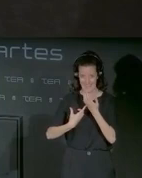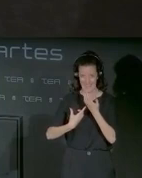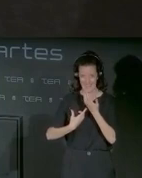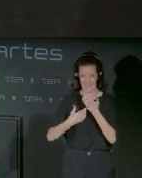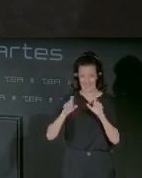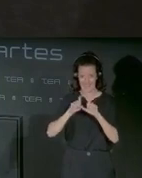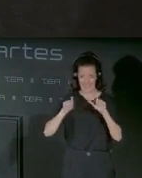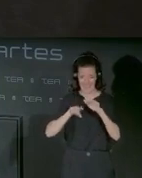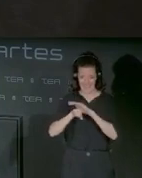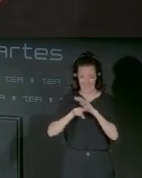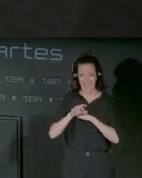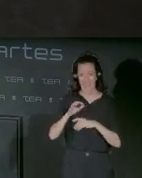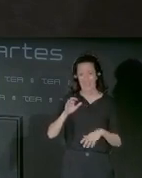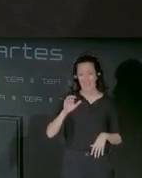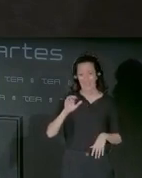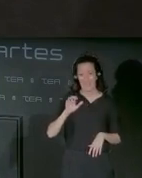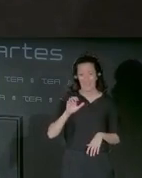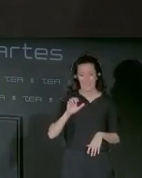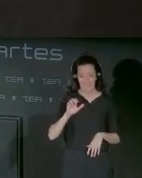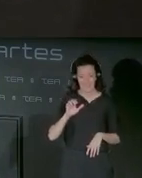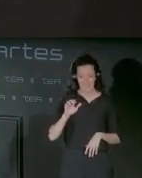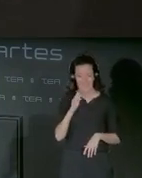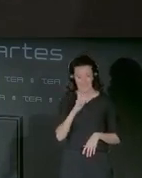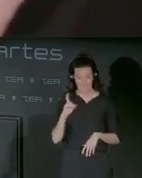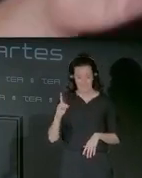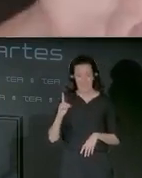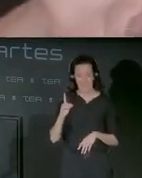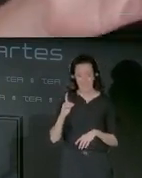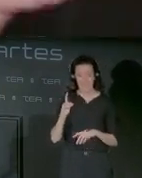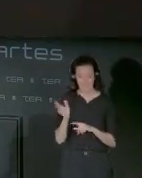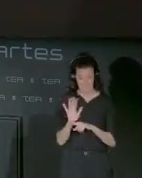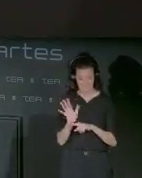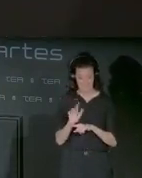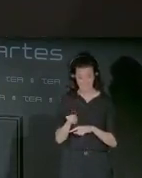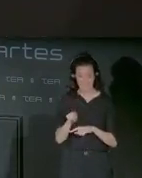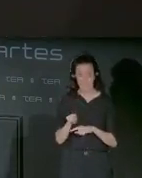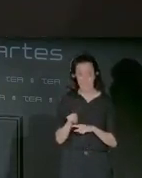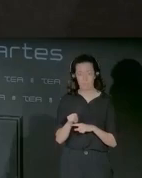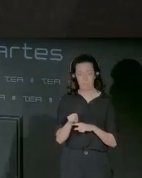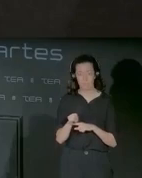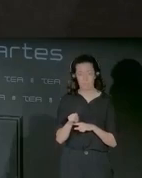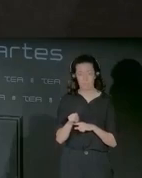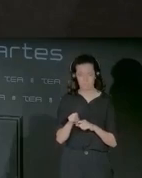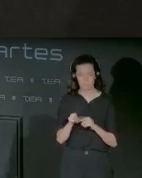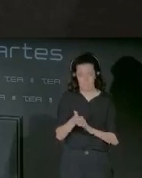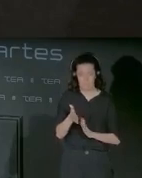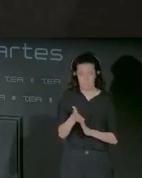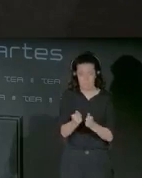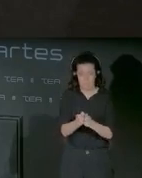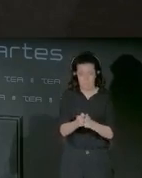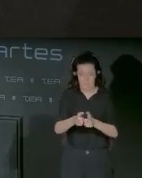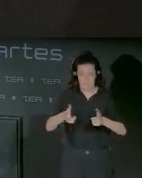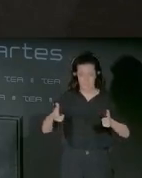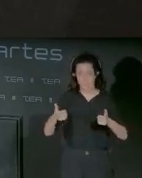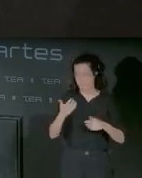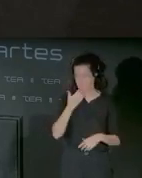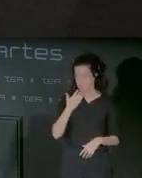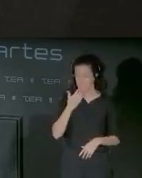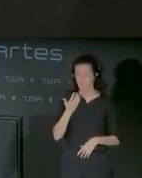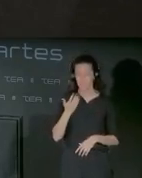is increasing, and we have amazing examples around the table. The Croatian Audiovisual Centers, the VAF